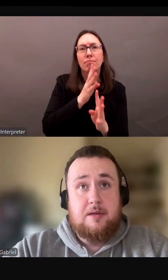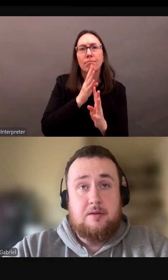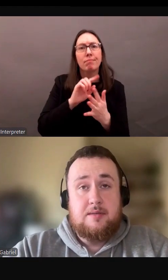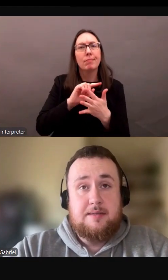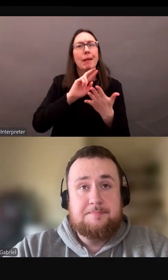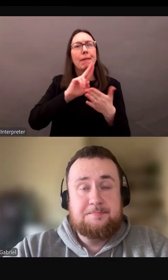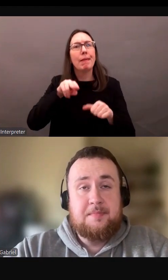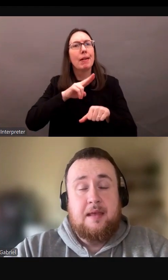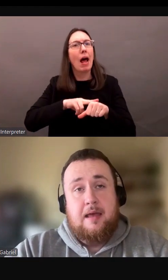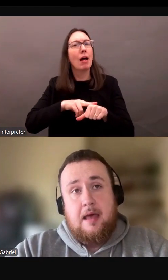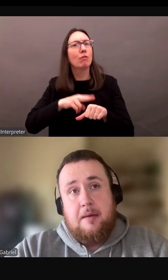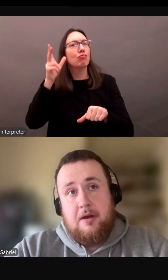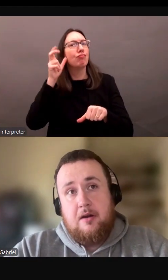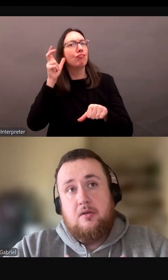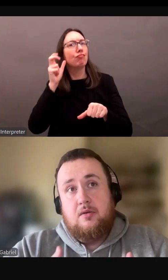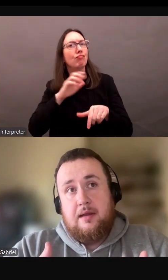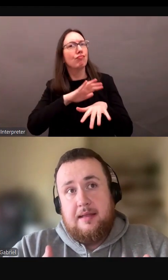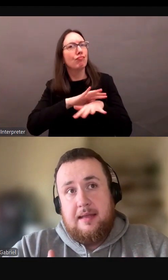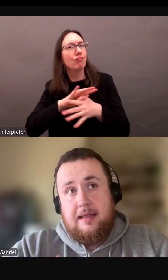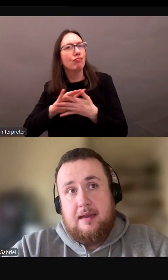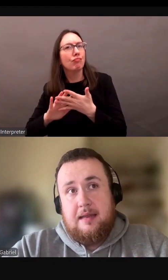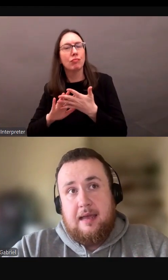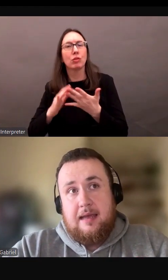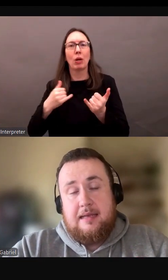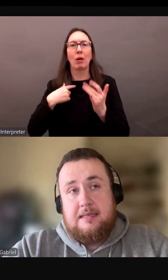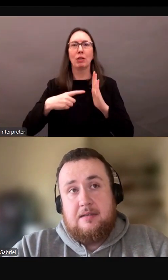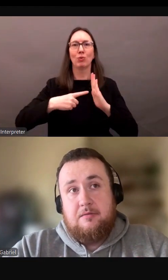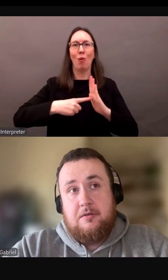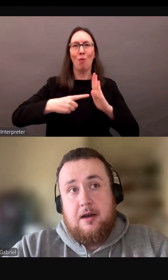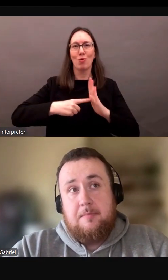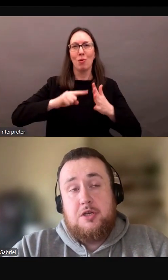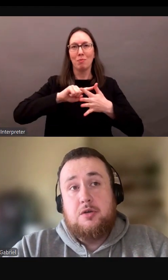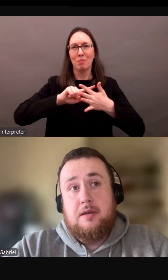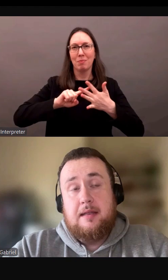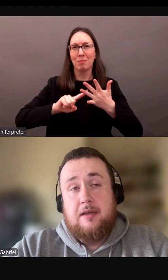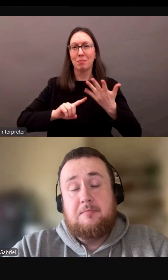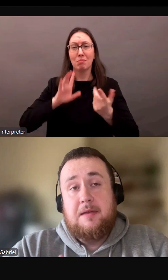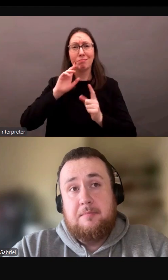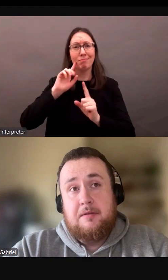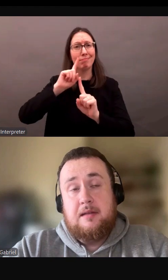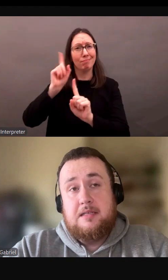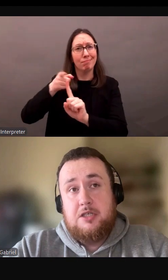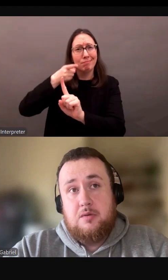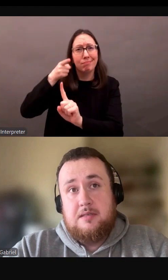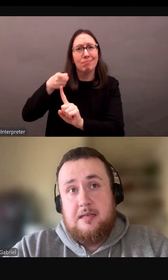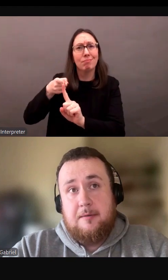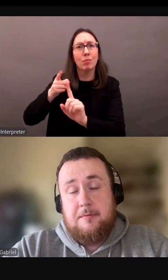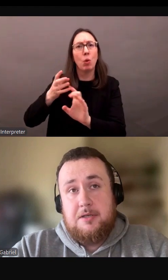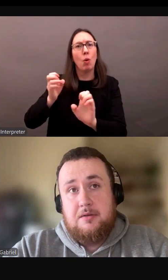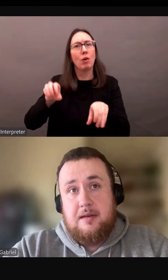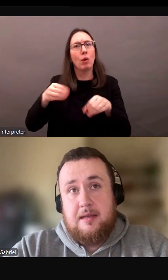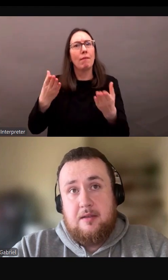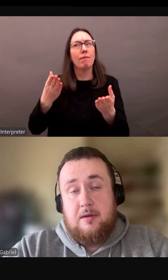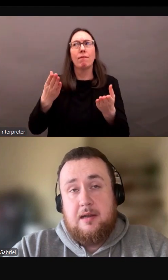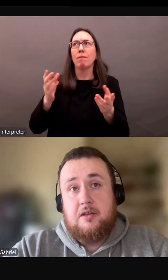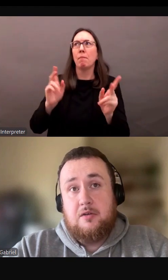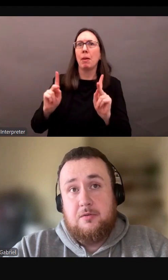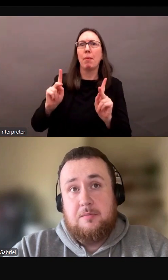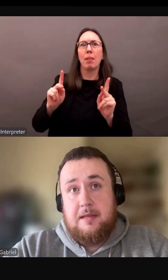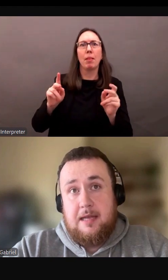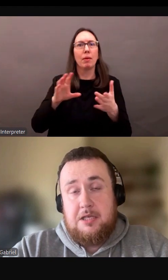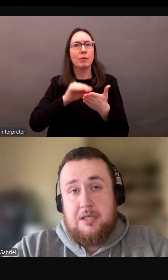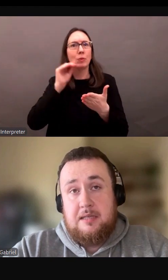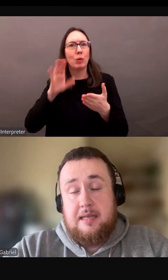some of those. But our goal at the end of the day is to give people and students the opportunity to unlock their